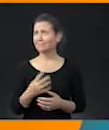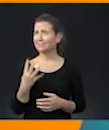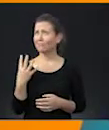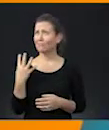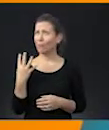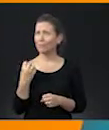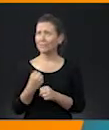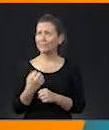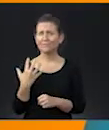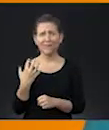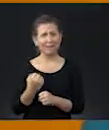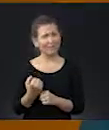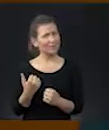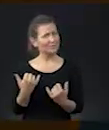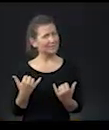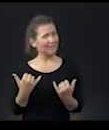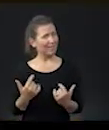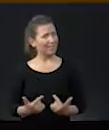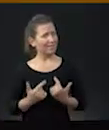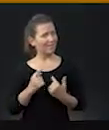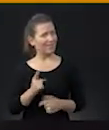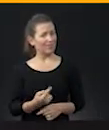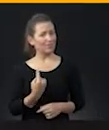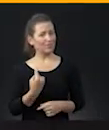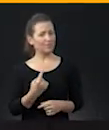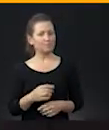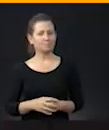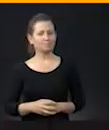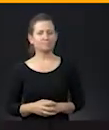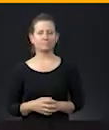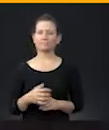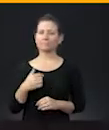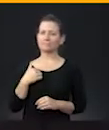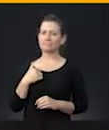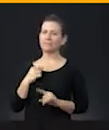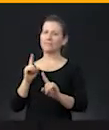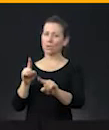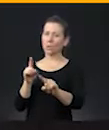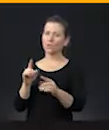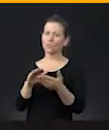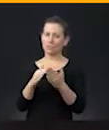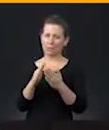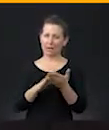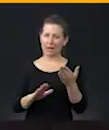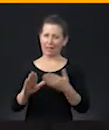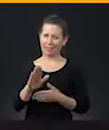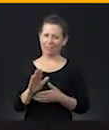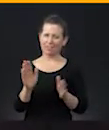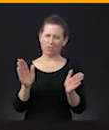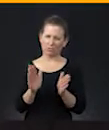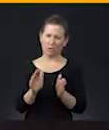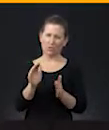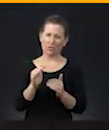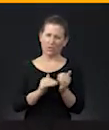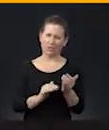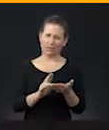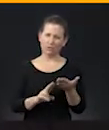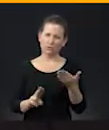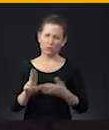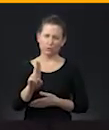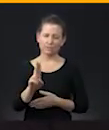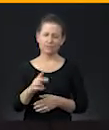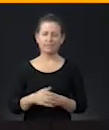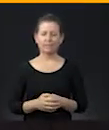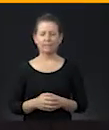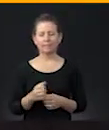4 or 5 years of living on my own. I'm at a community college, so it's a lot smaller than a university. So,